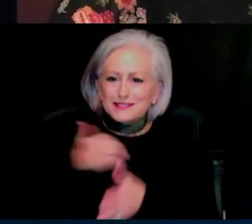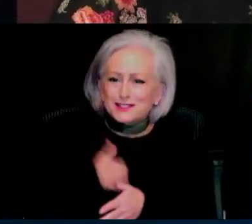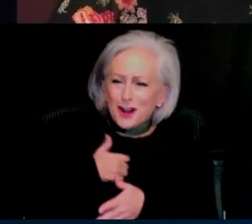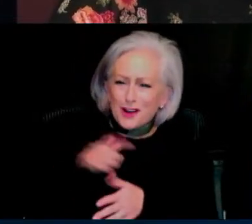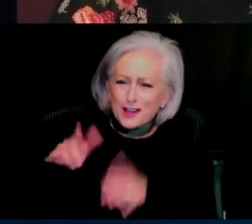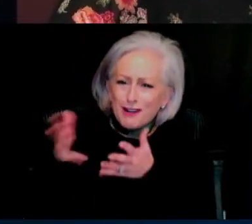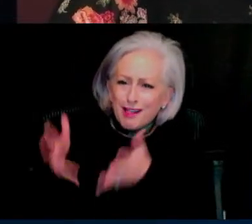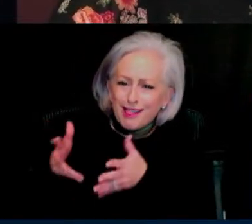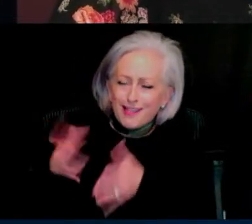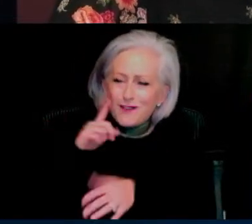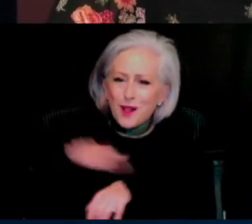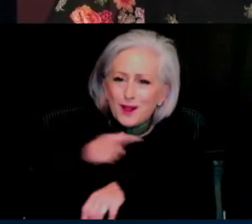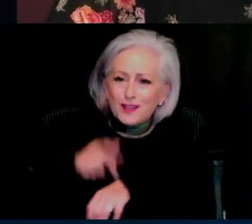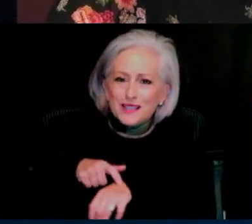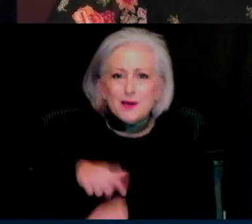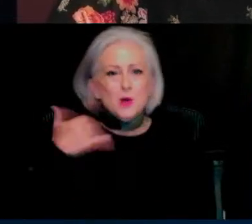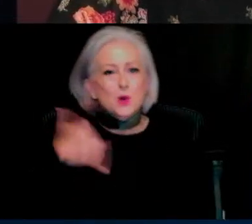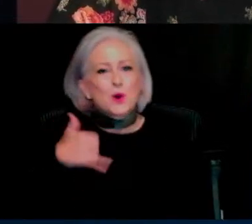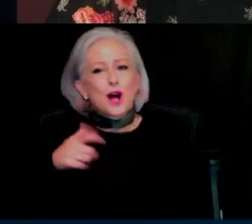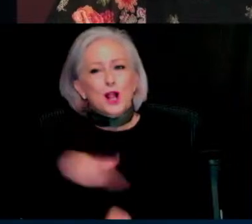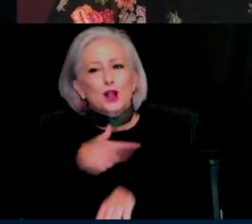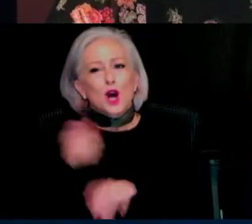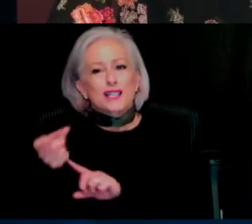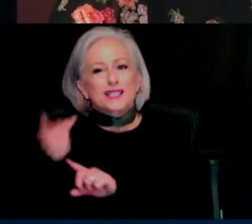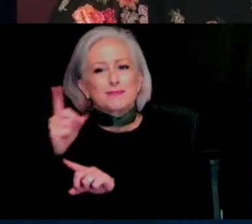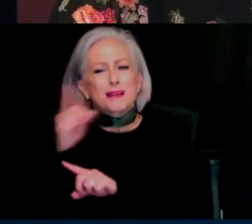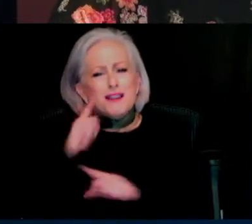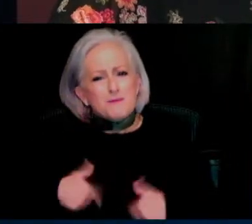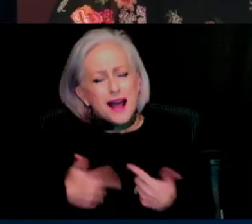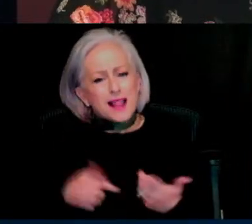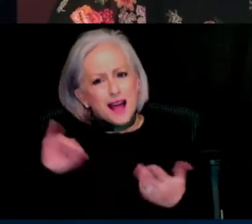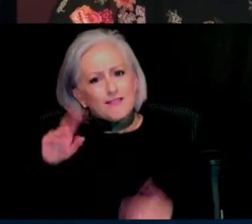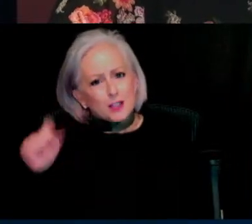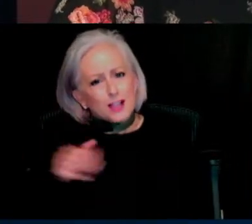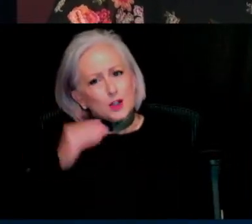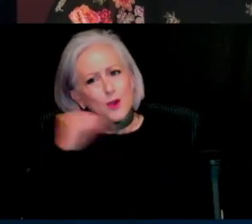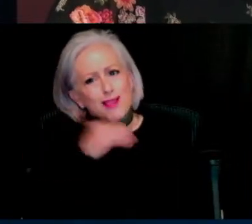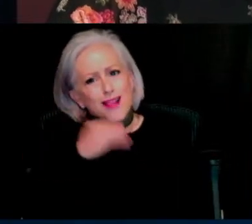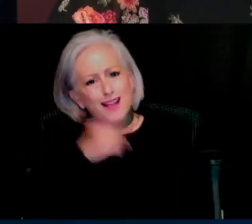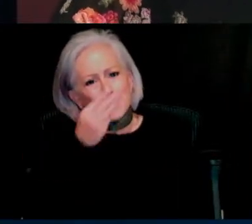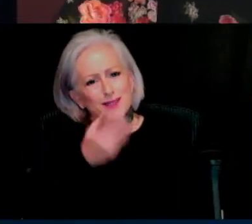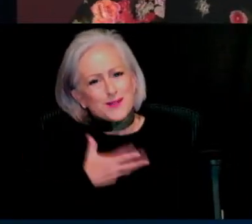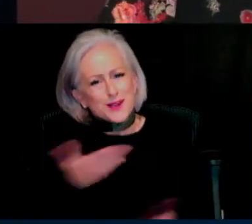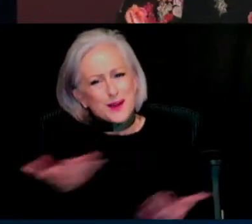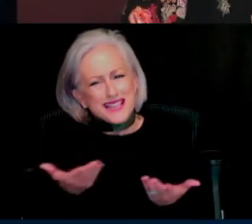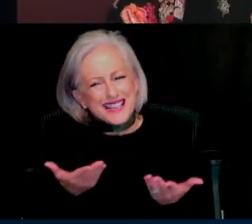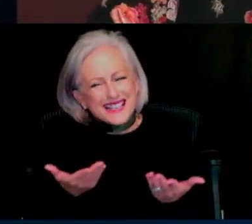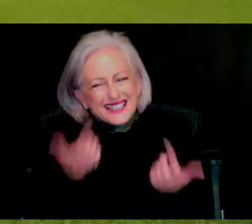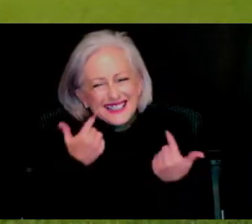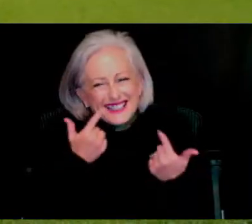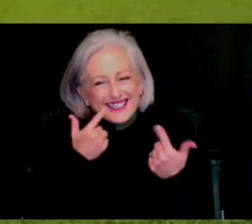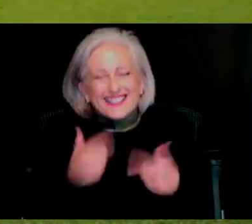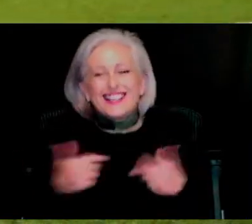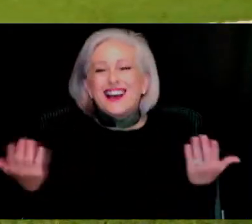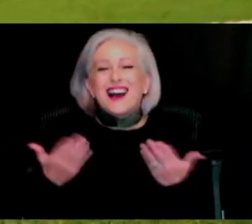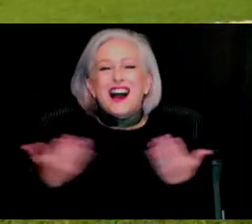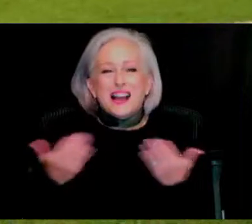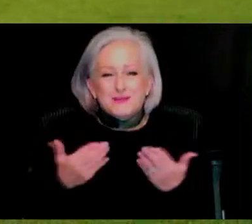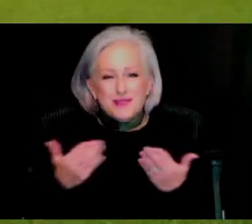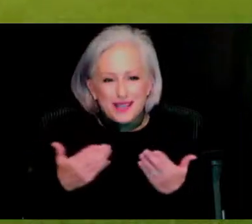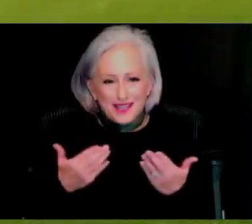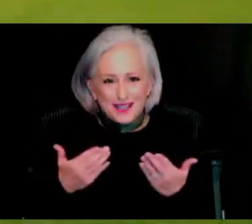That was the longest minute of my life, Jess. They lied to me. They said you were coming out to me. All right, I'm here with Kelsey Engat, also known as the